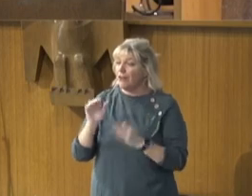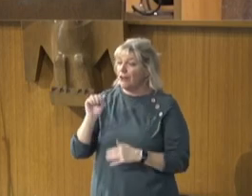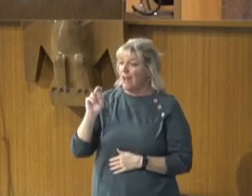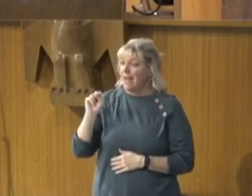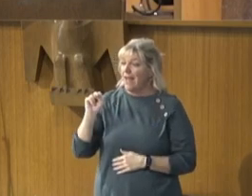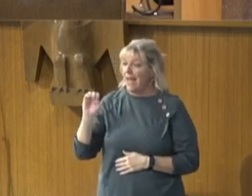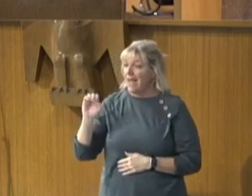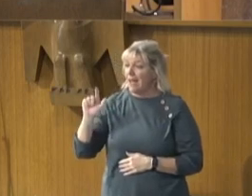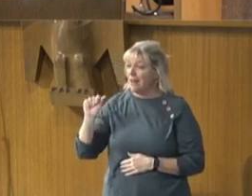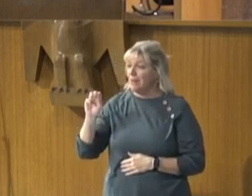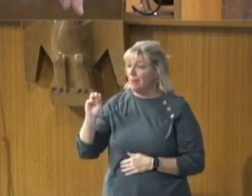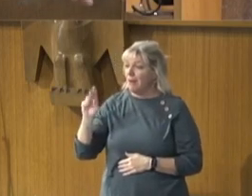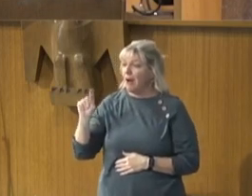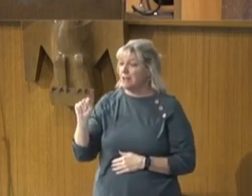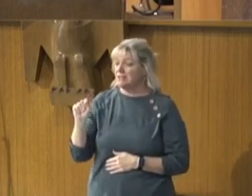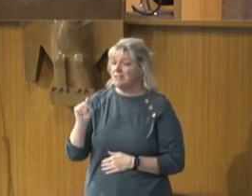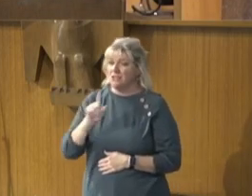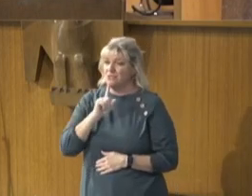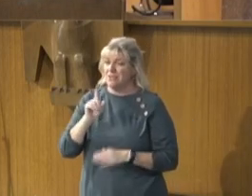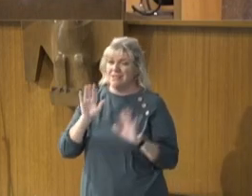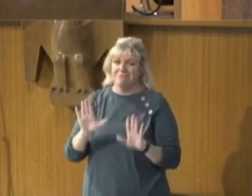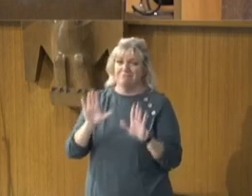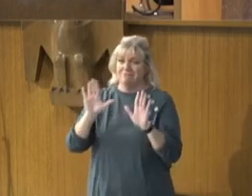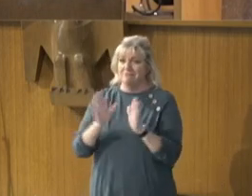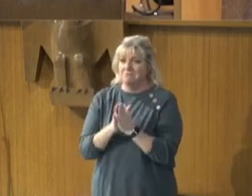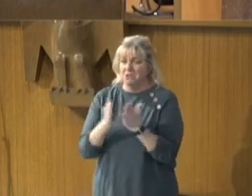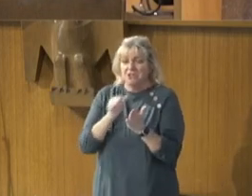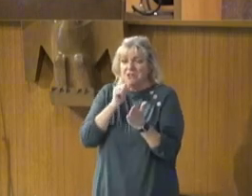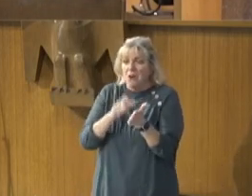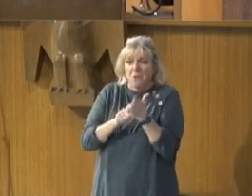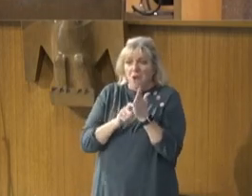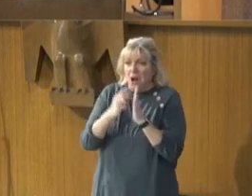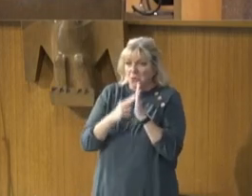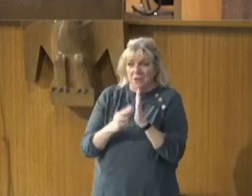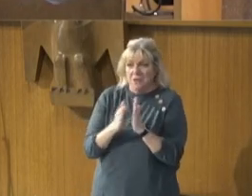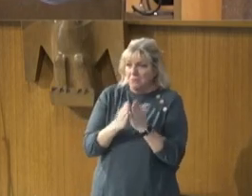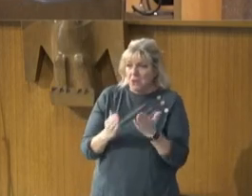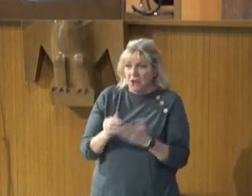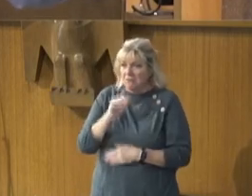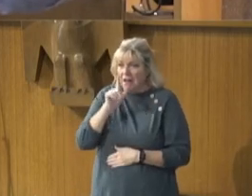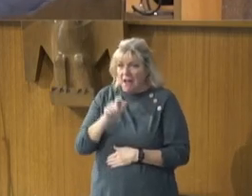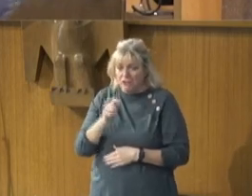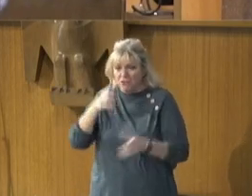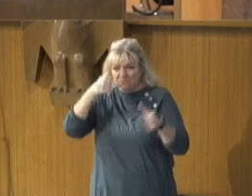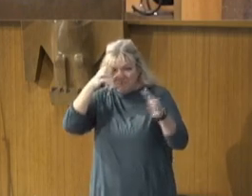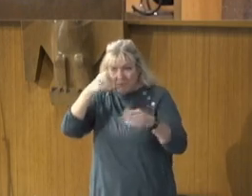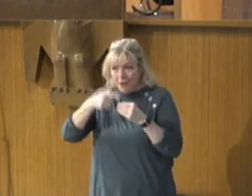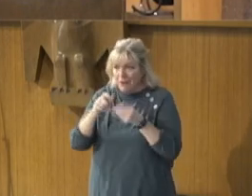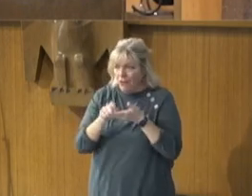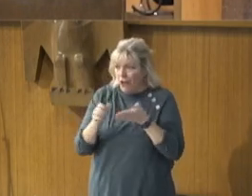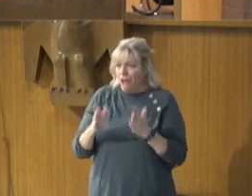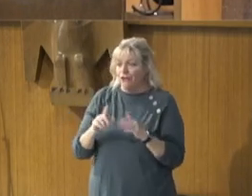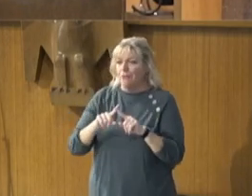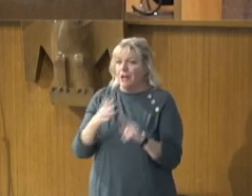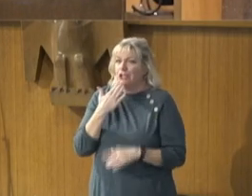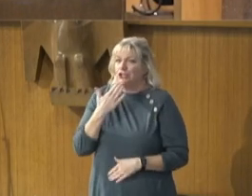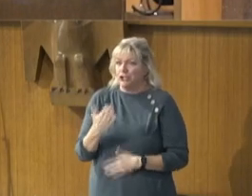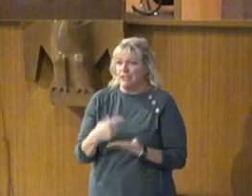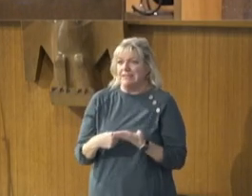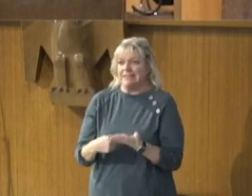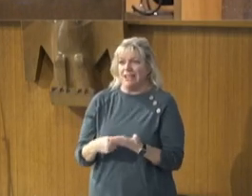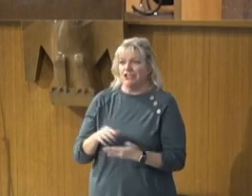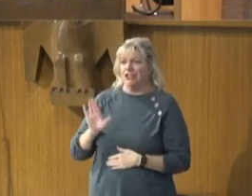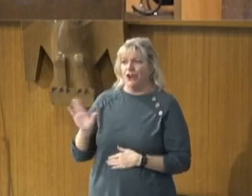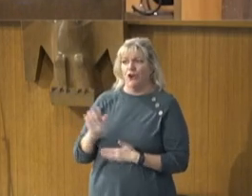always really rich. You don't have to have read the book before. If you don't know anything about Anne Lamott, it's going to be a great discussion. Her writing is